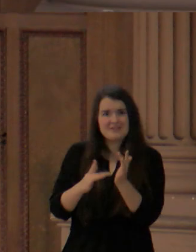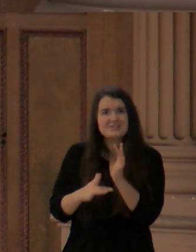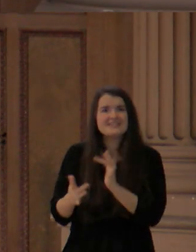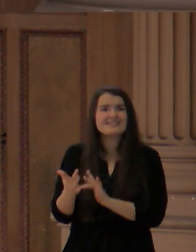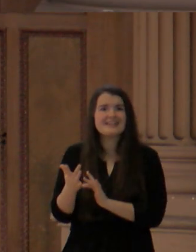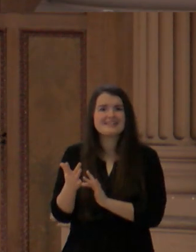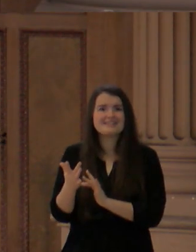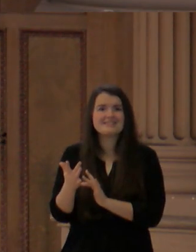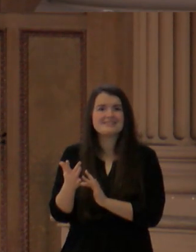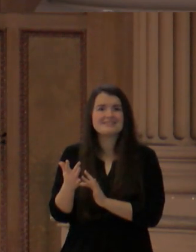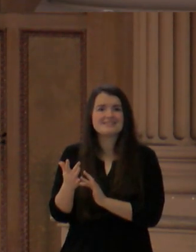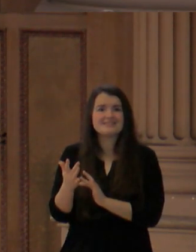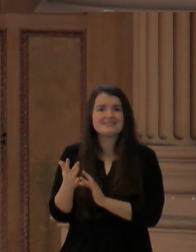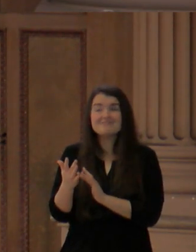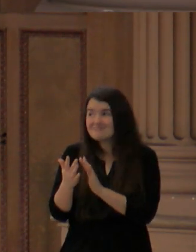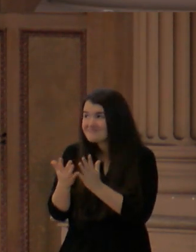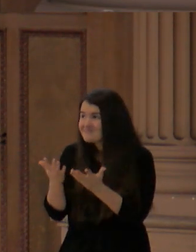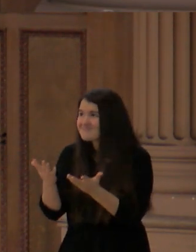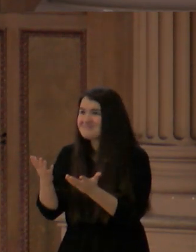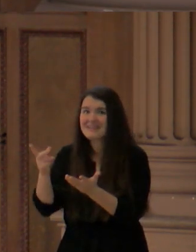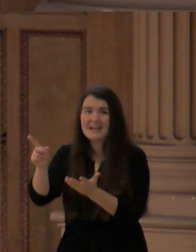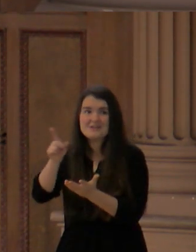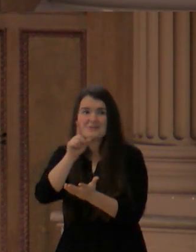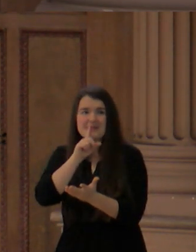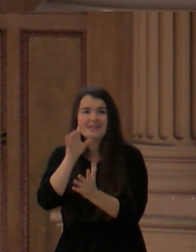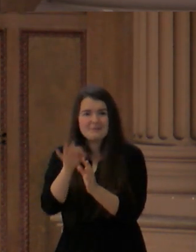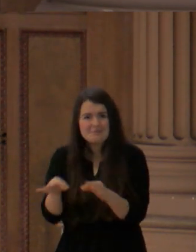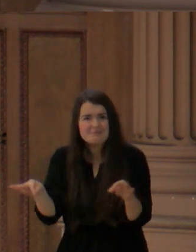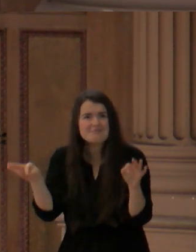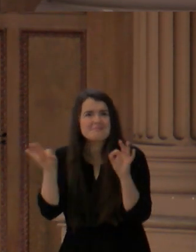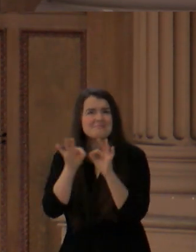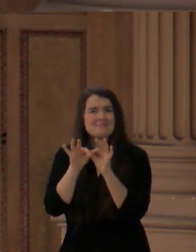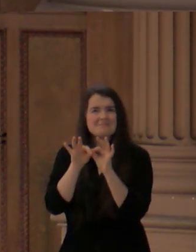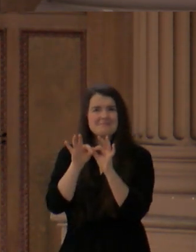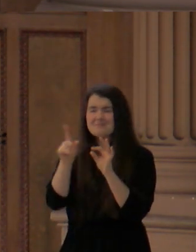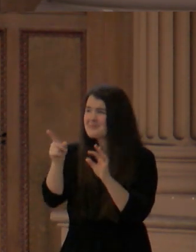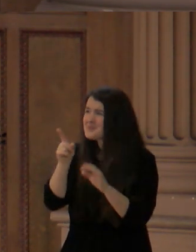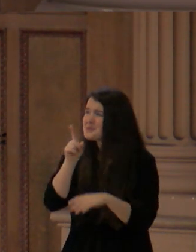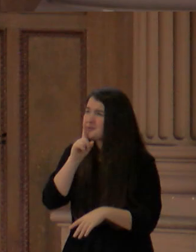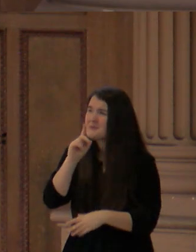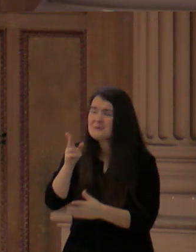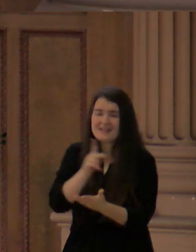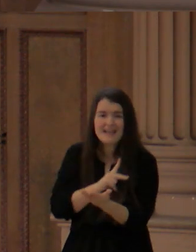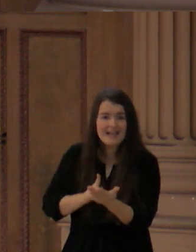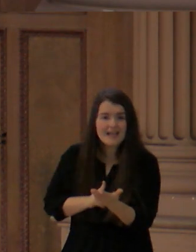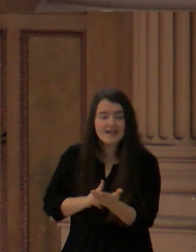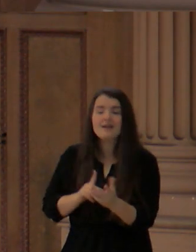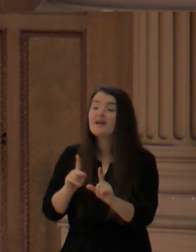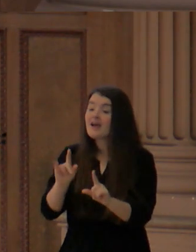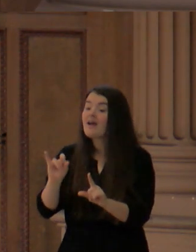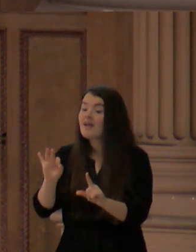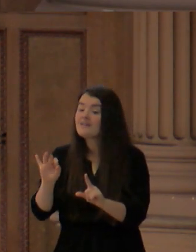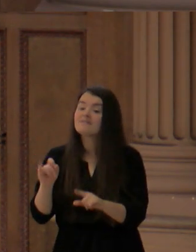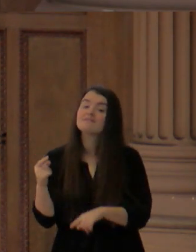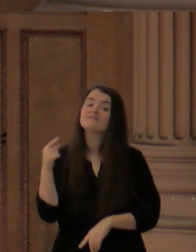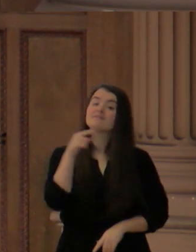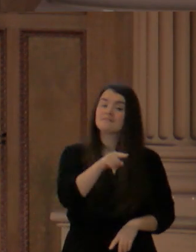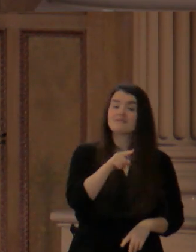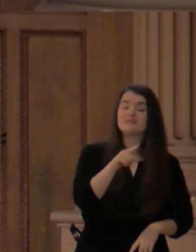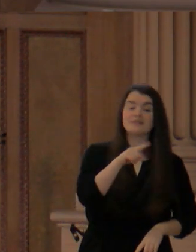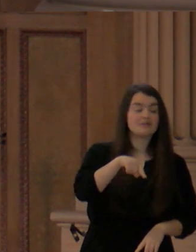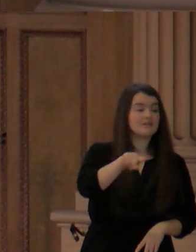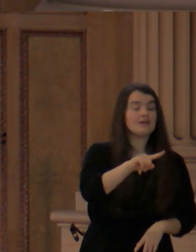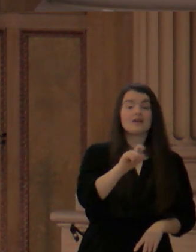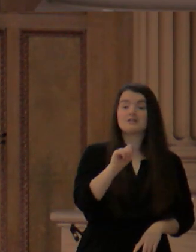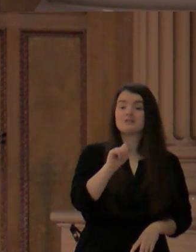and he is the much bigger deal he is the true king and if Solomon was worth celebrating so much that the